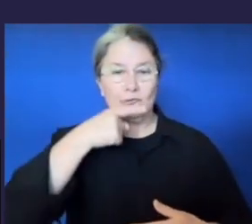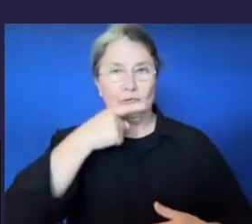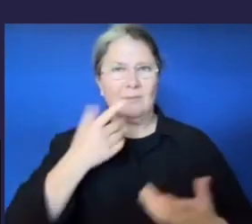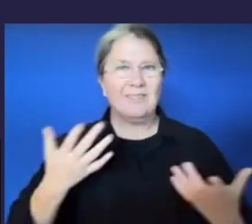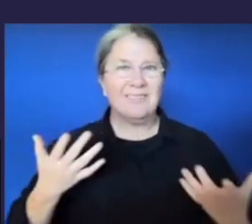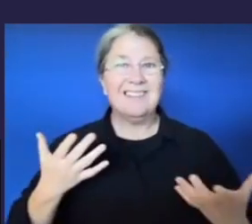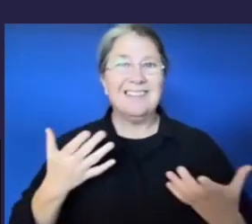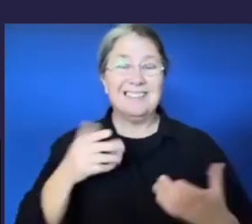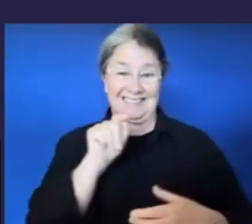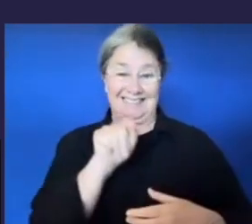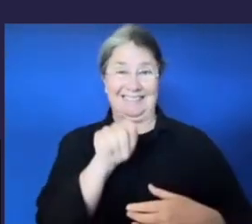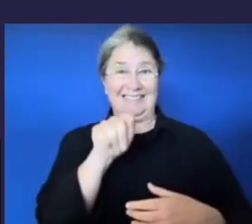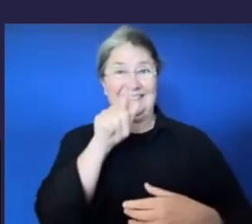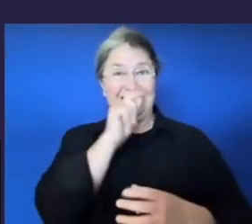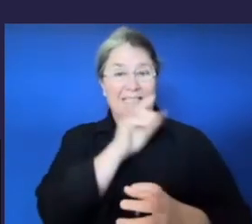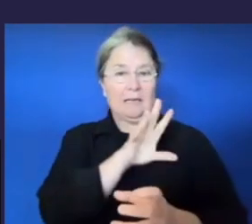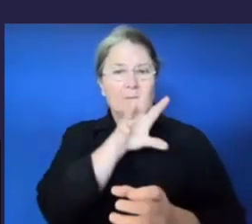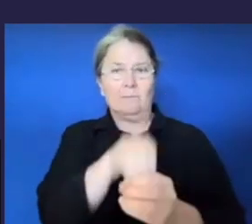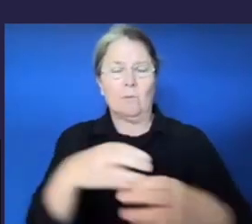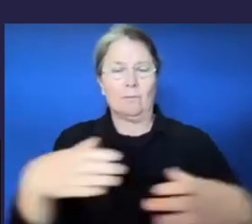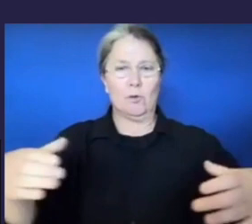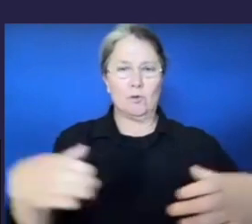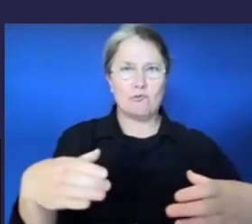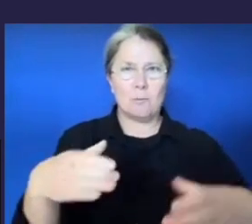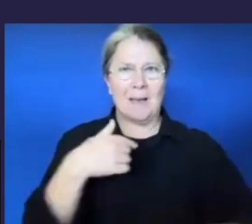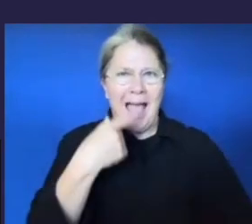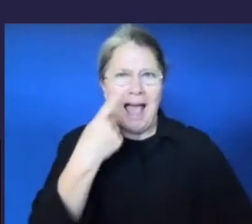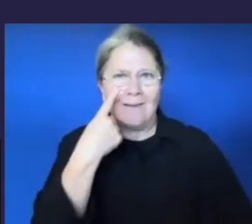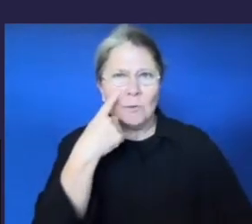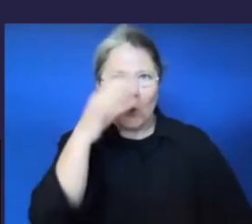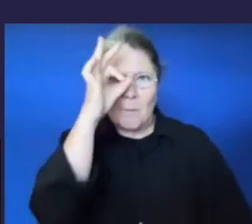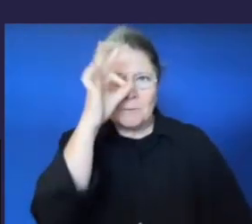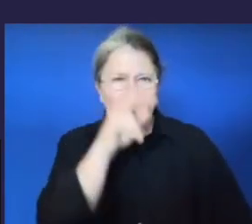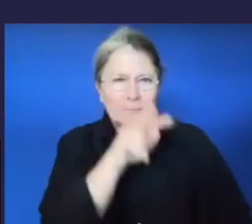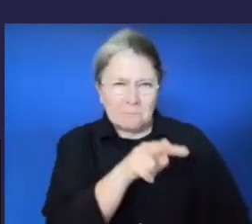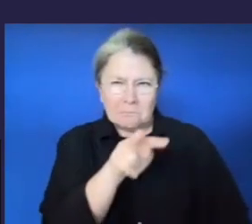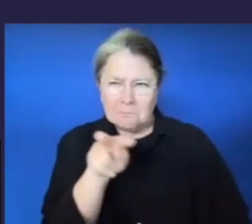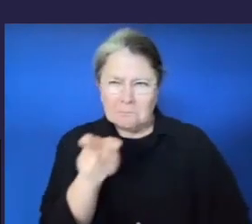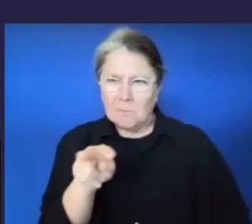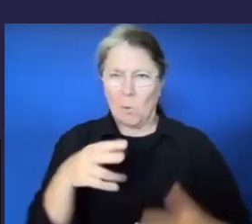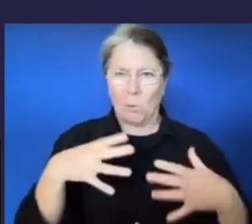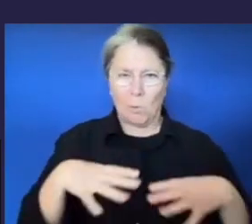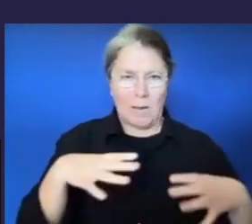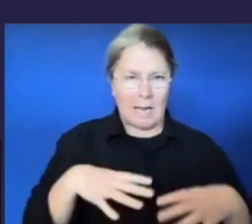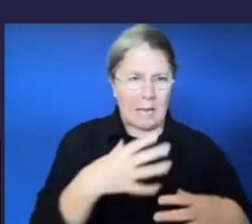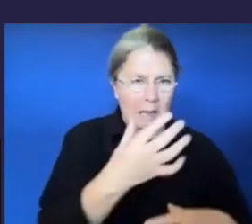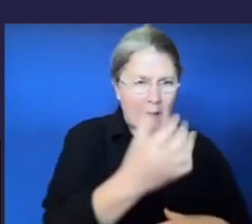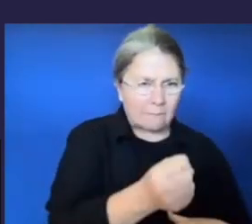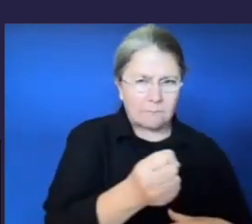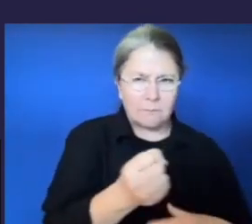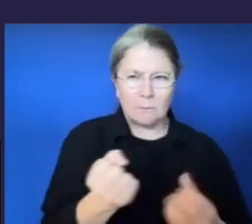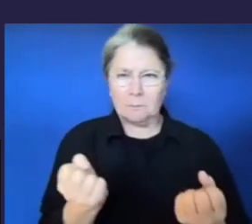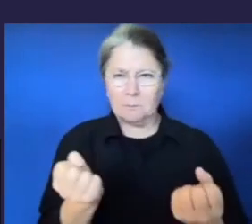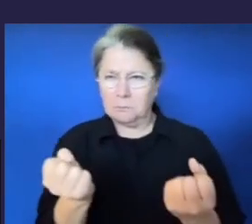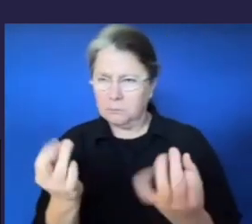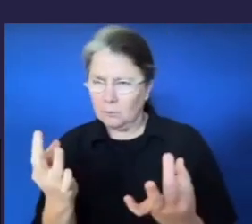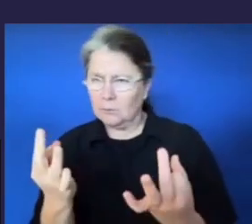group, so observing what people wear and don't wear can convey important information and messages of social